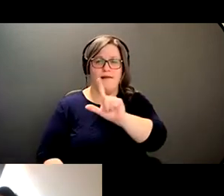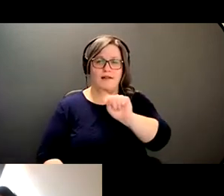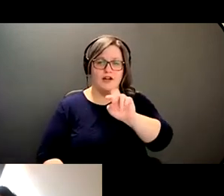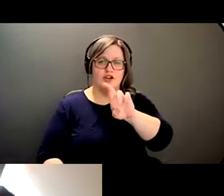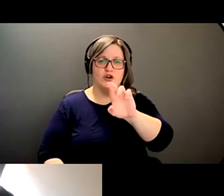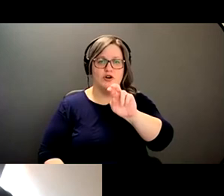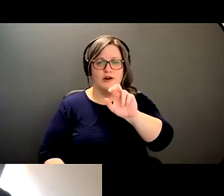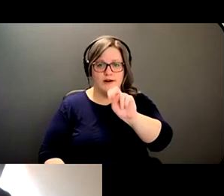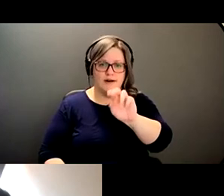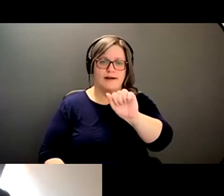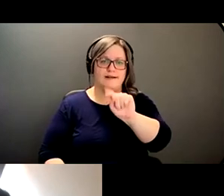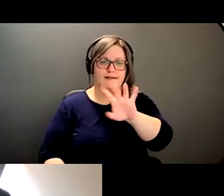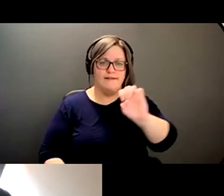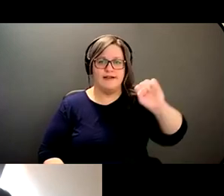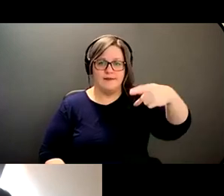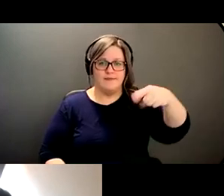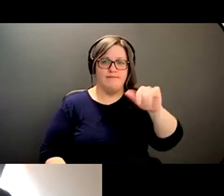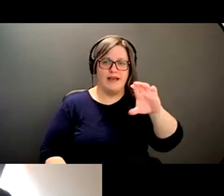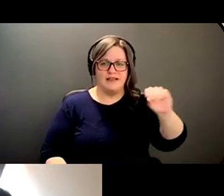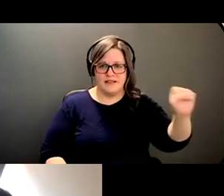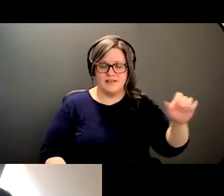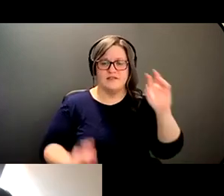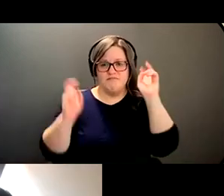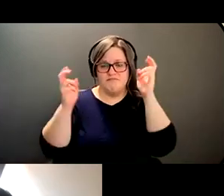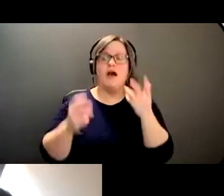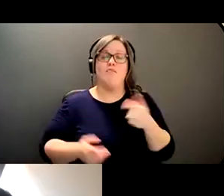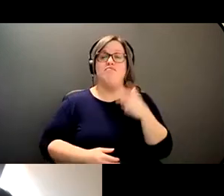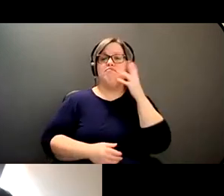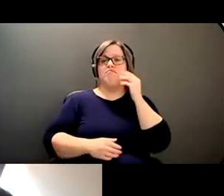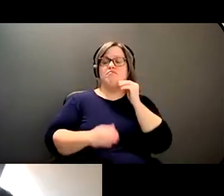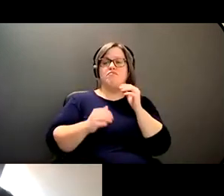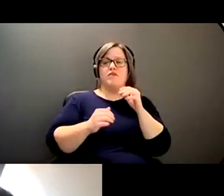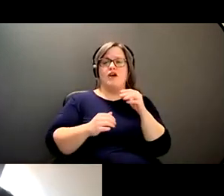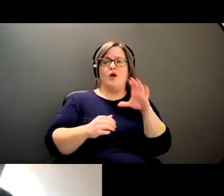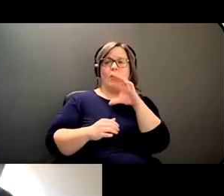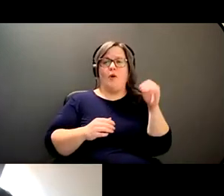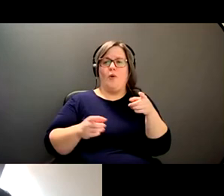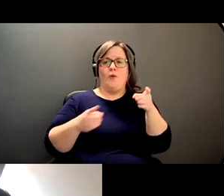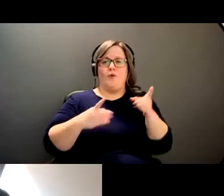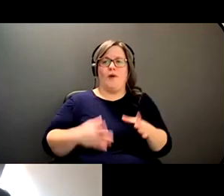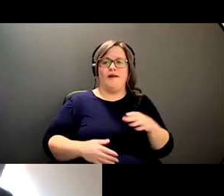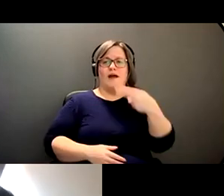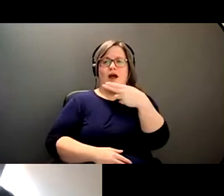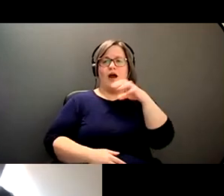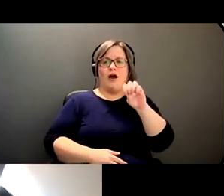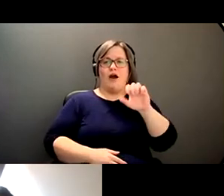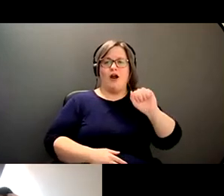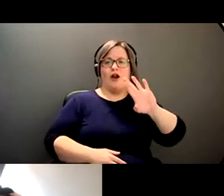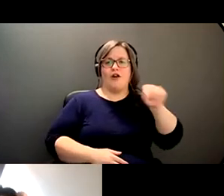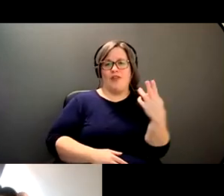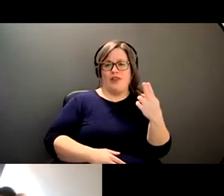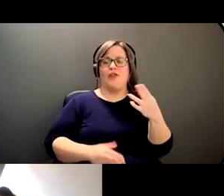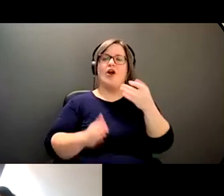my experience as one of the four co-directors of Hearth, which is an artist-run space here in the